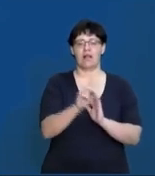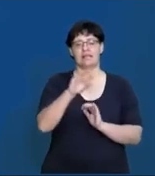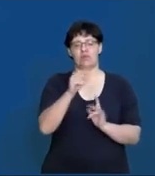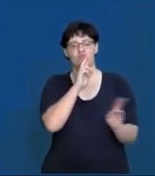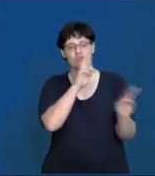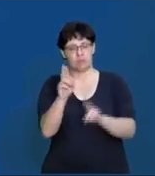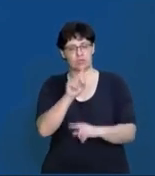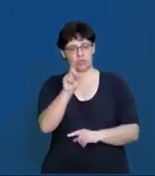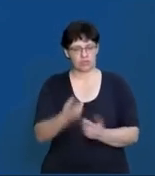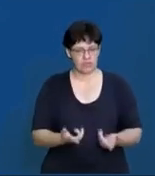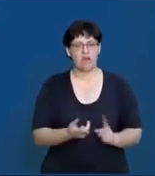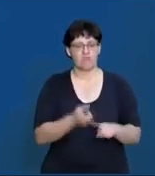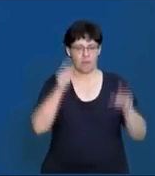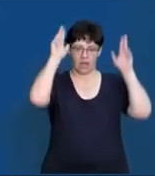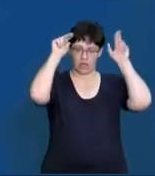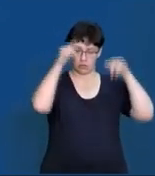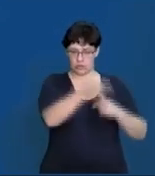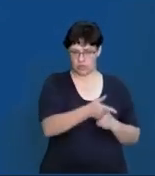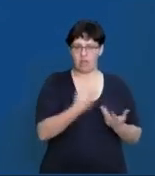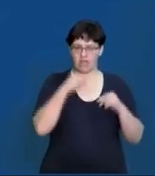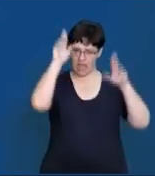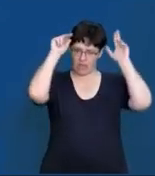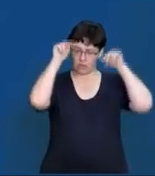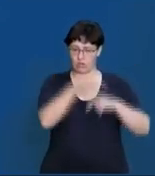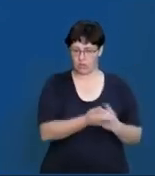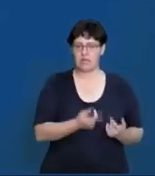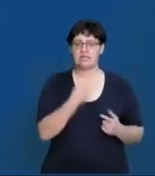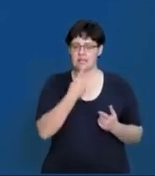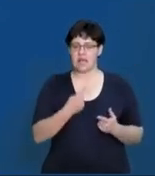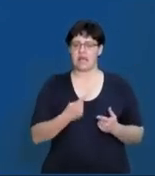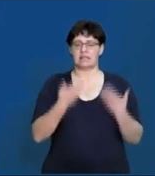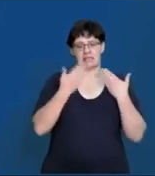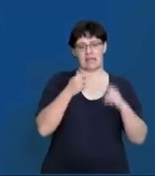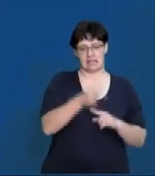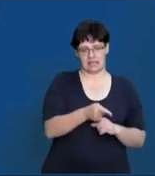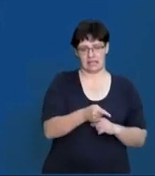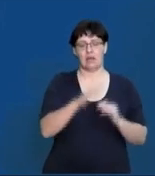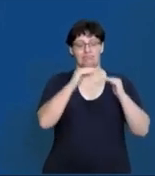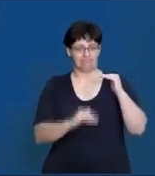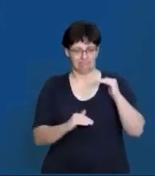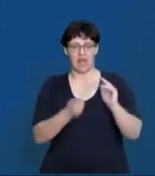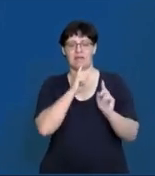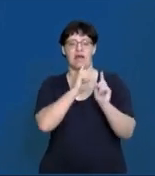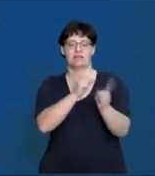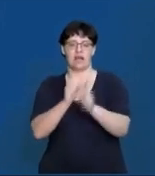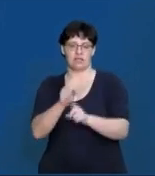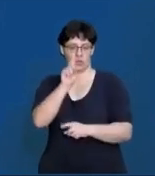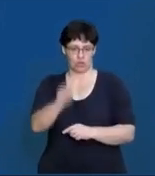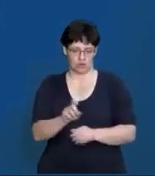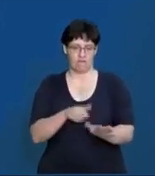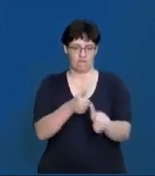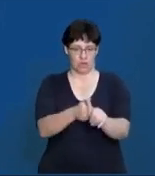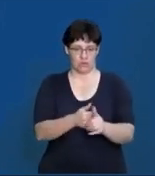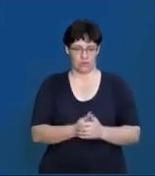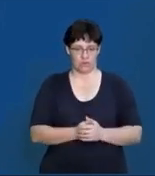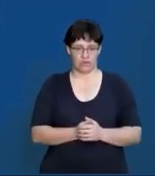Examples of data response questions, ideally from a cartoon. You are given a cartoon, so they say study the cartoon below and answer the